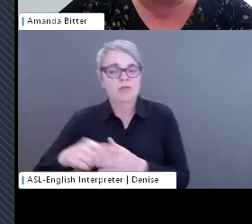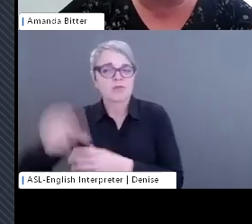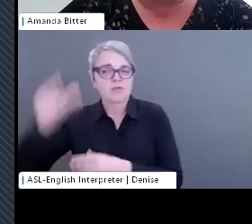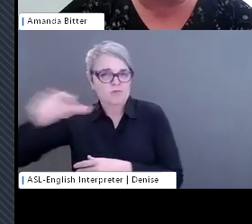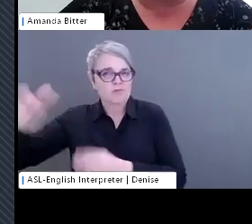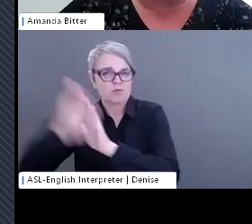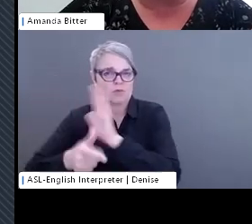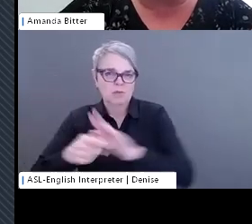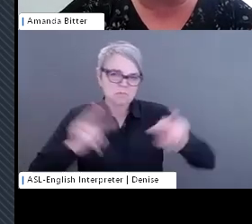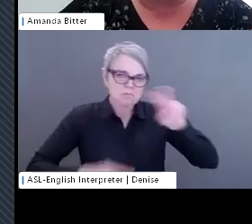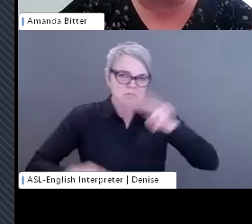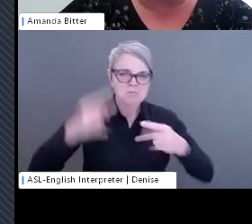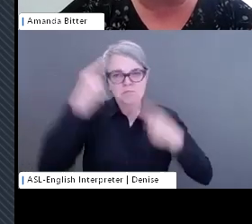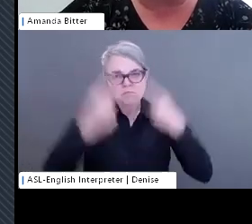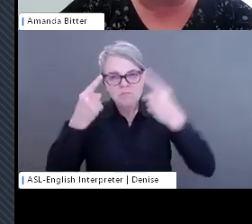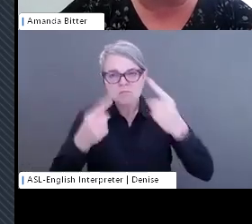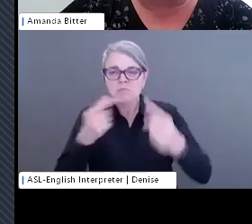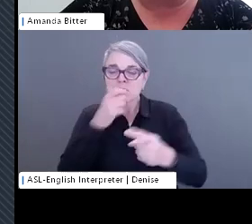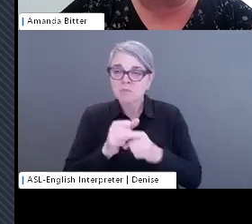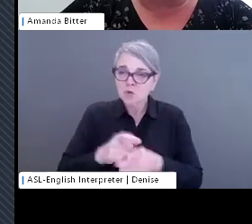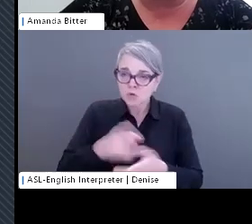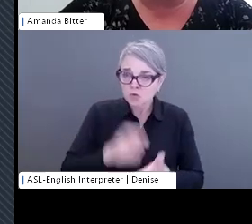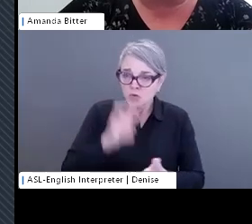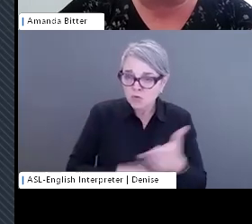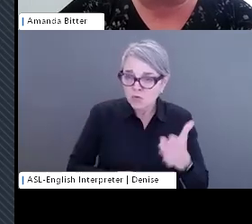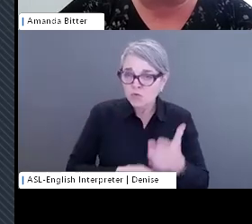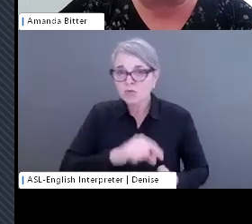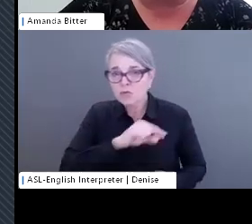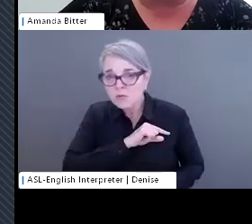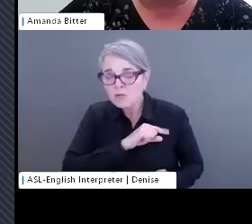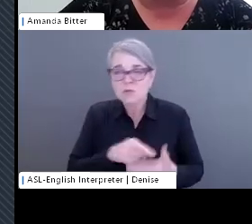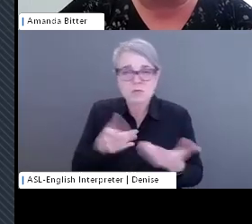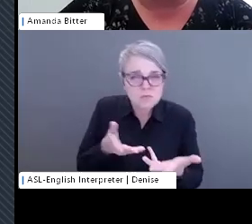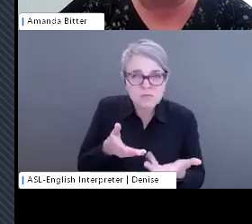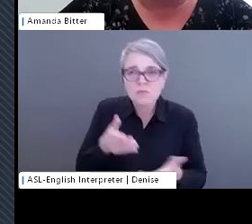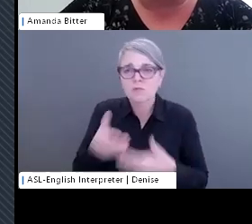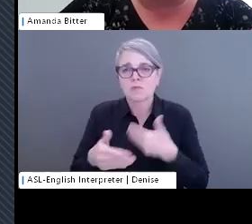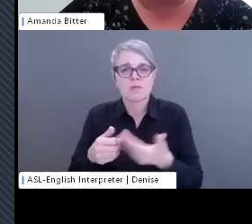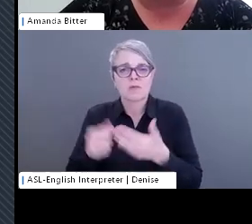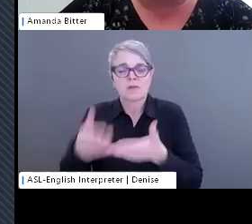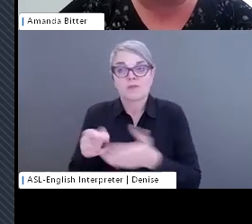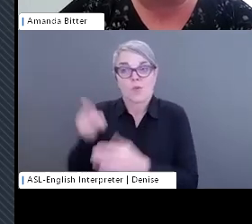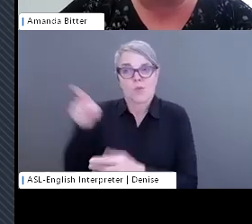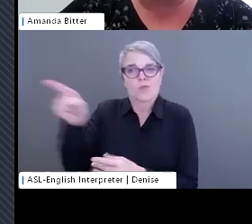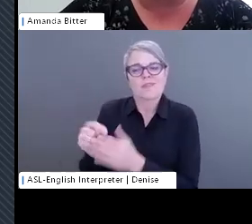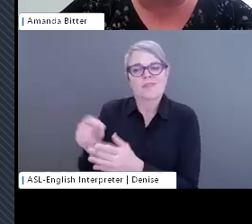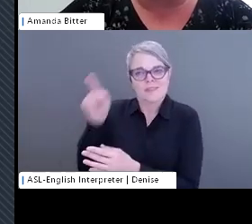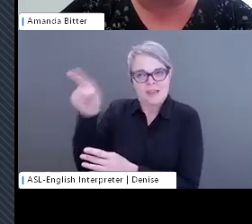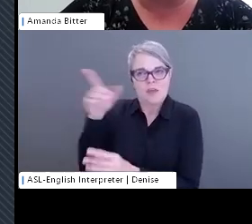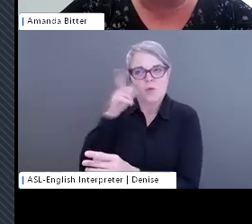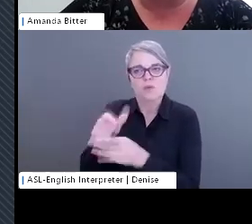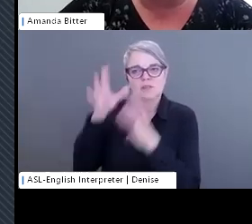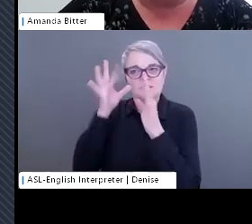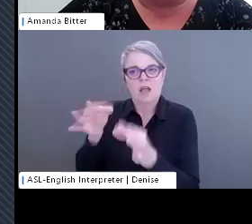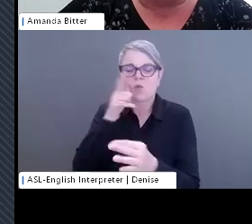conviction and public interest if the matter should proceed. So it's often up to the Crown if they're going to stay the charges, meaning